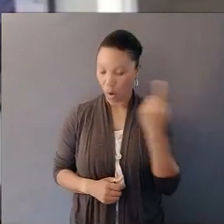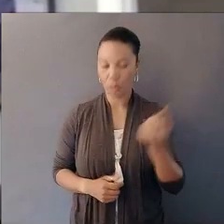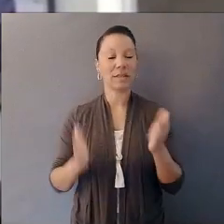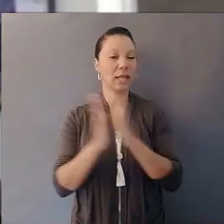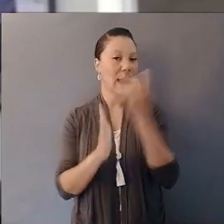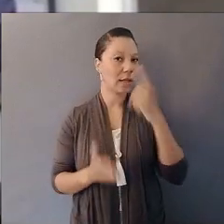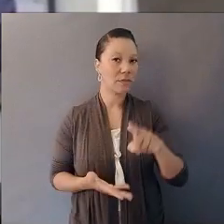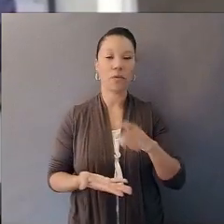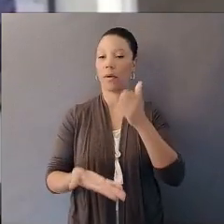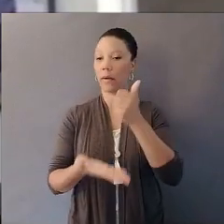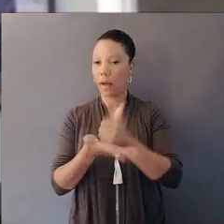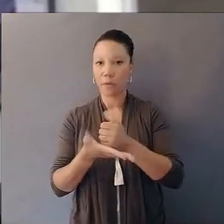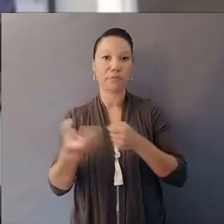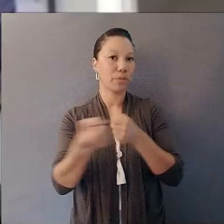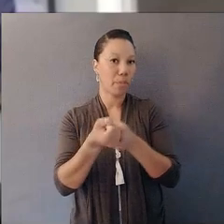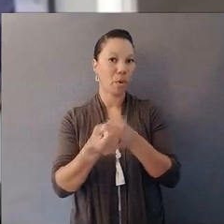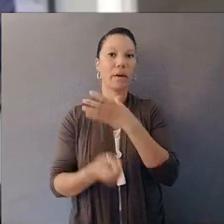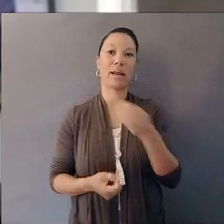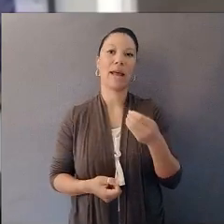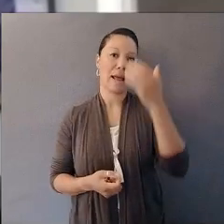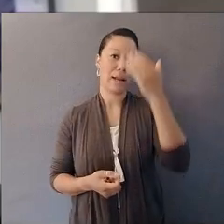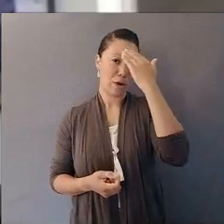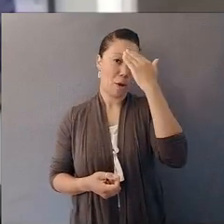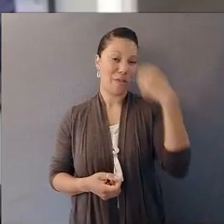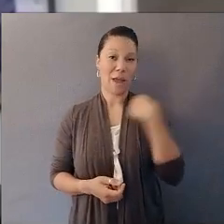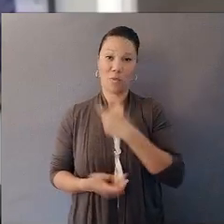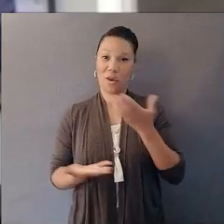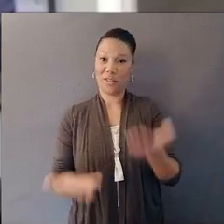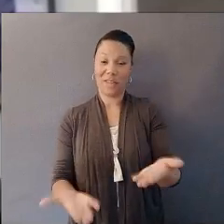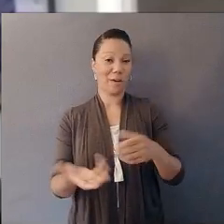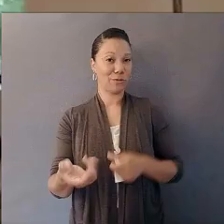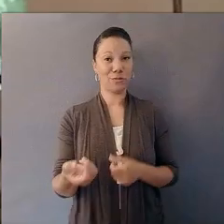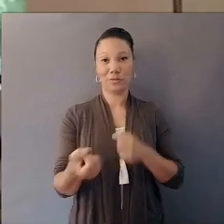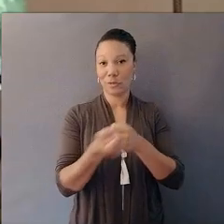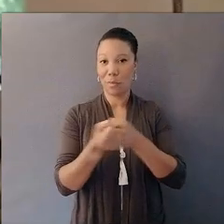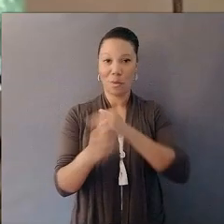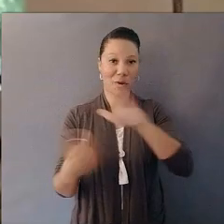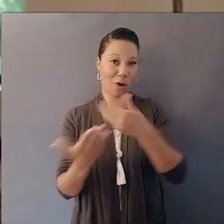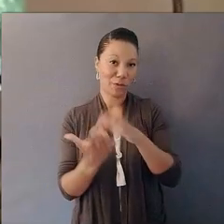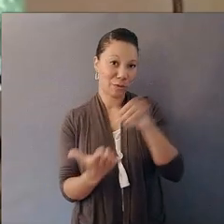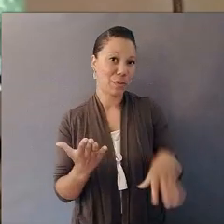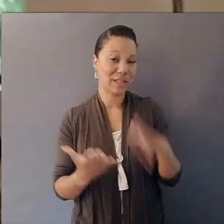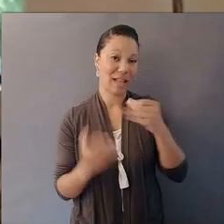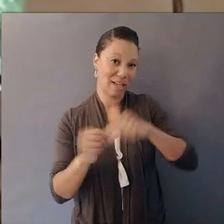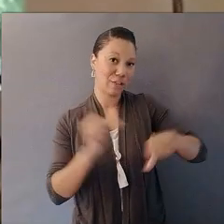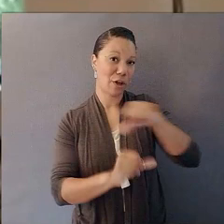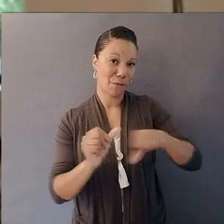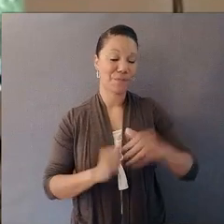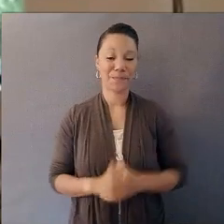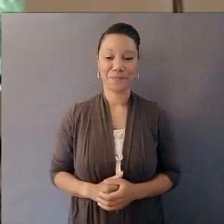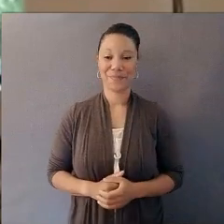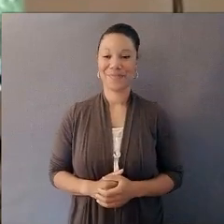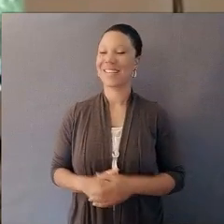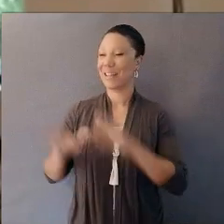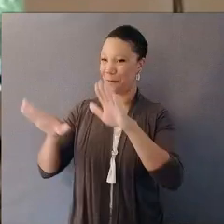support and know that we're right there with you. Like, we're staying right there with you. Absolutely. No, all wonderful things.